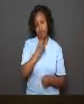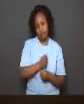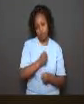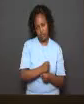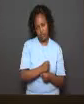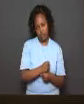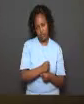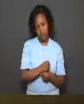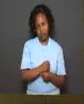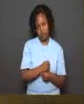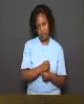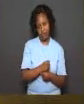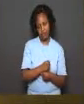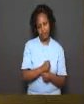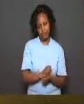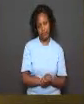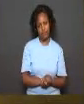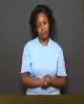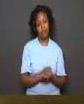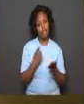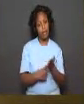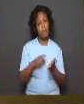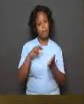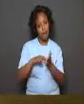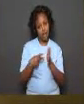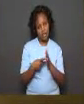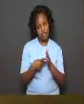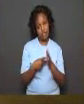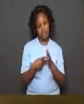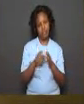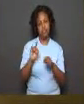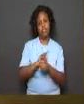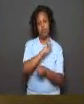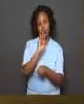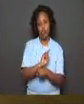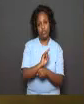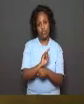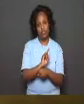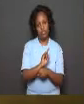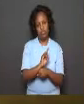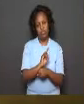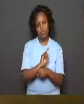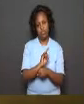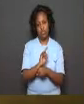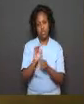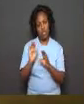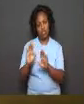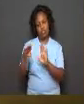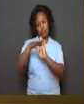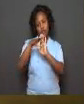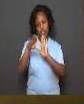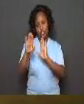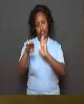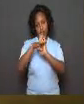official duties. This means that citizens can hold their